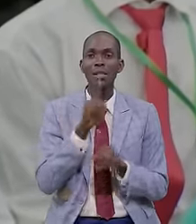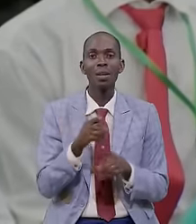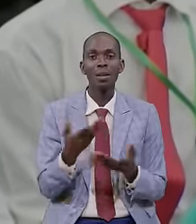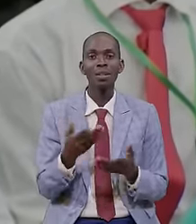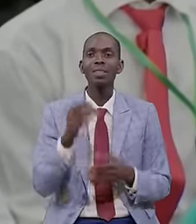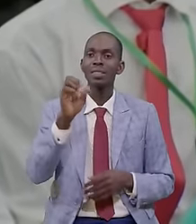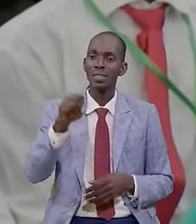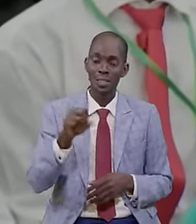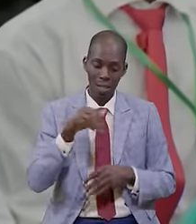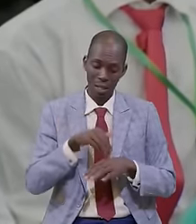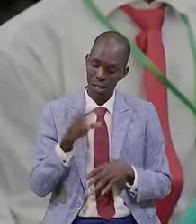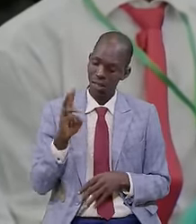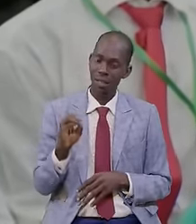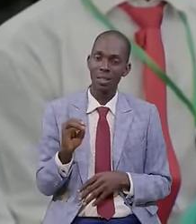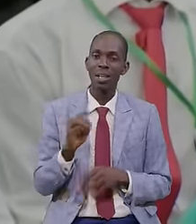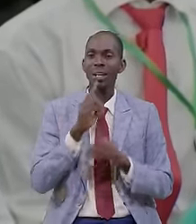at 60,